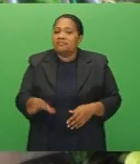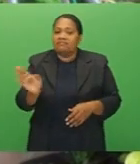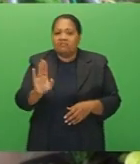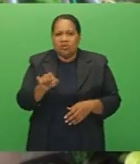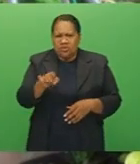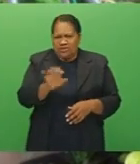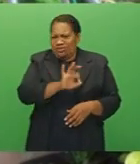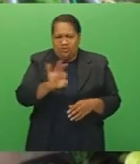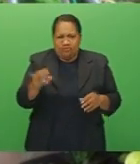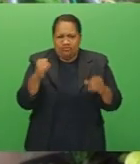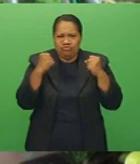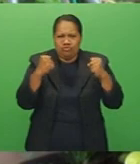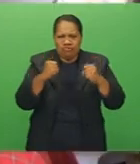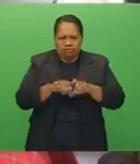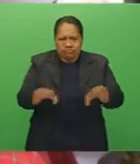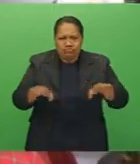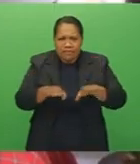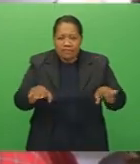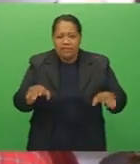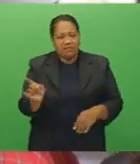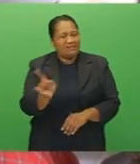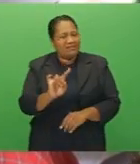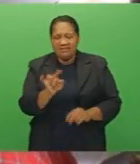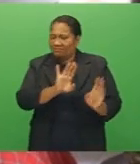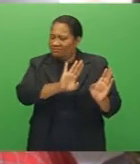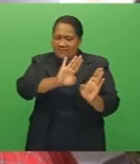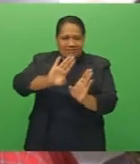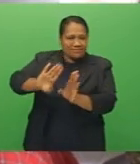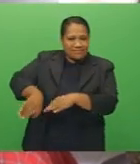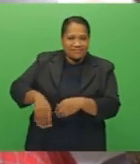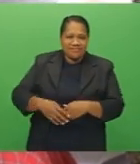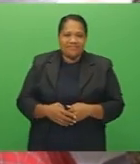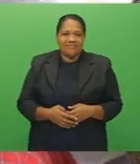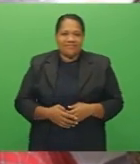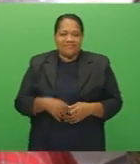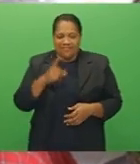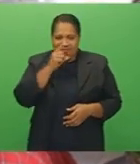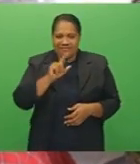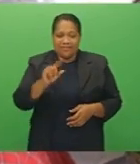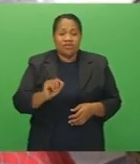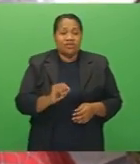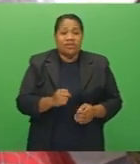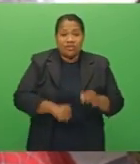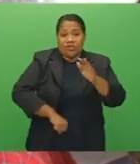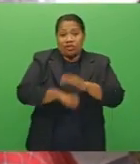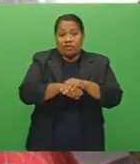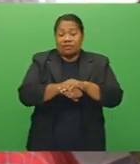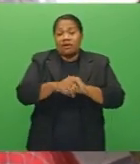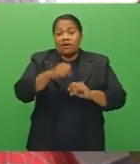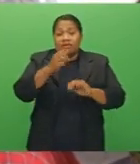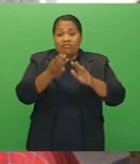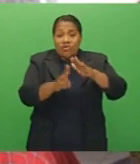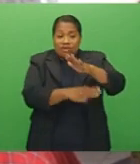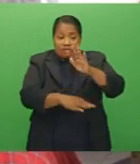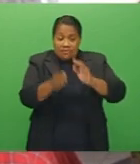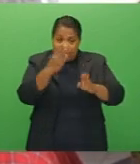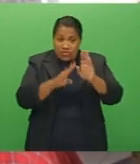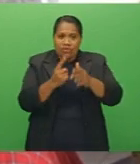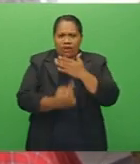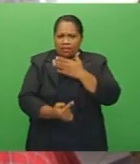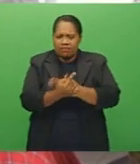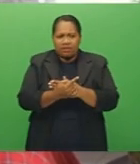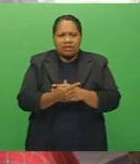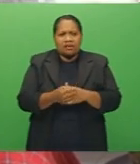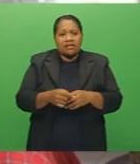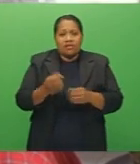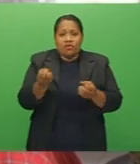swimmer, don't let that stop you. As a top marine ecologist for 18 years, Dr. Mangubai says the contribution of women